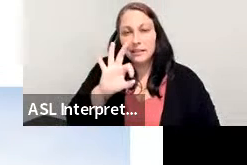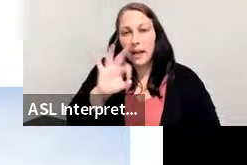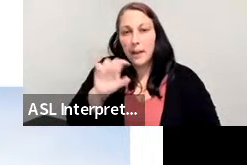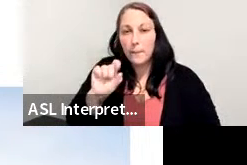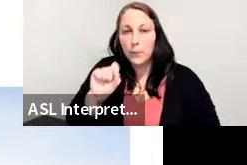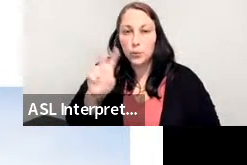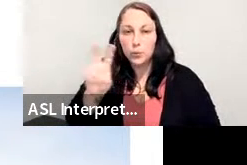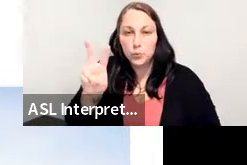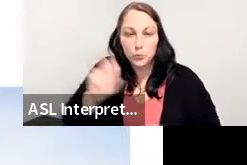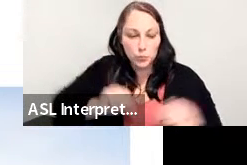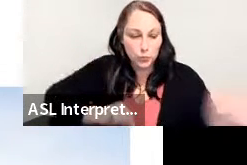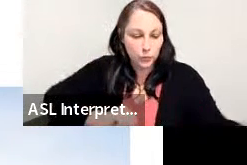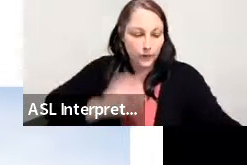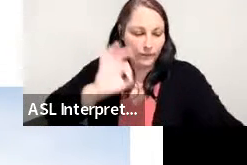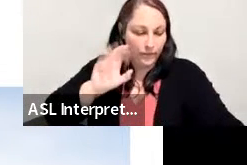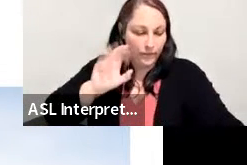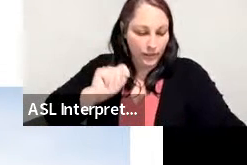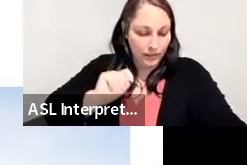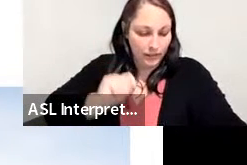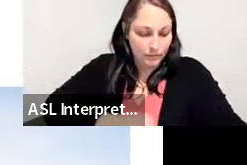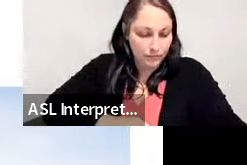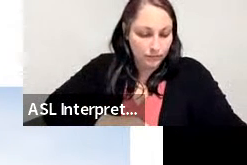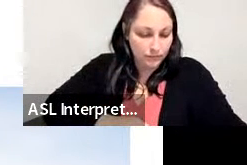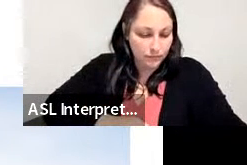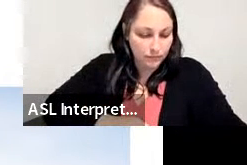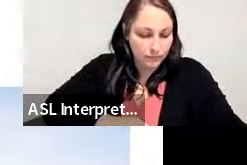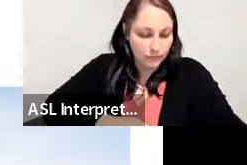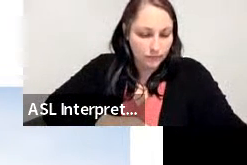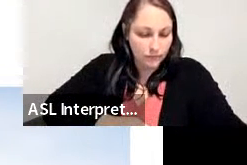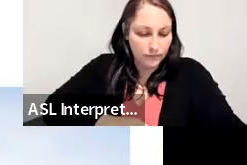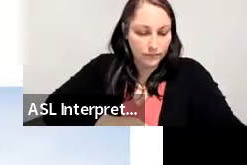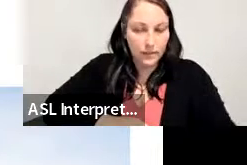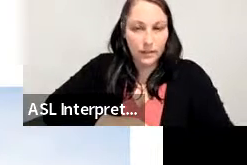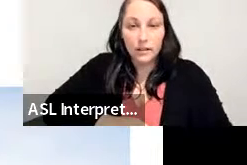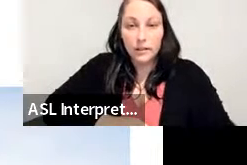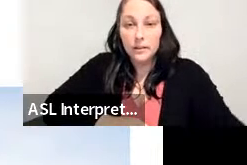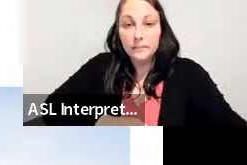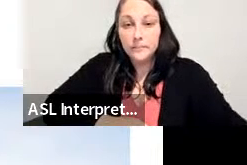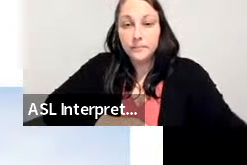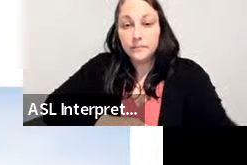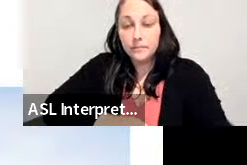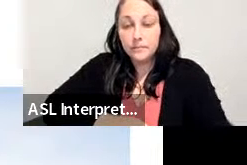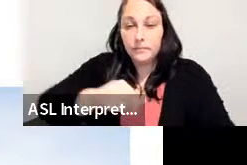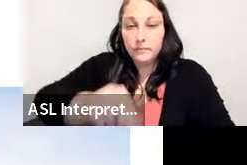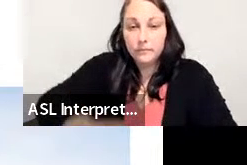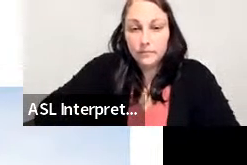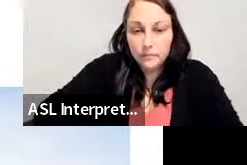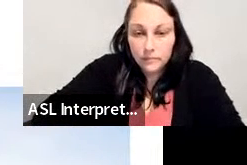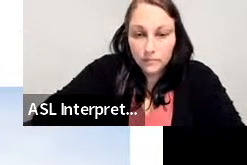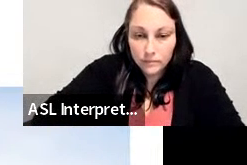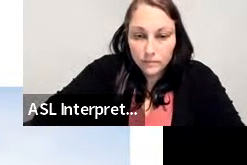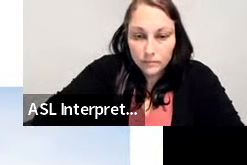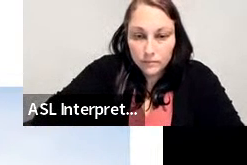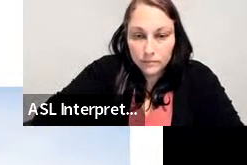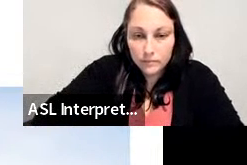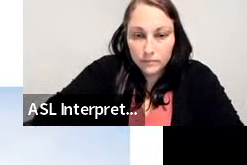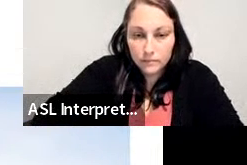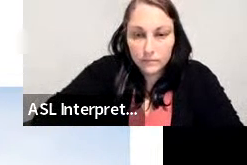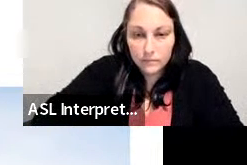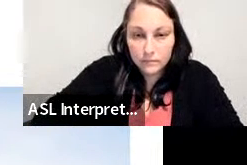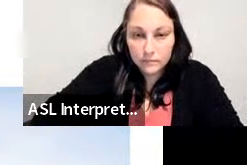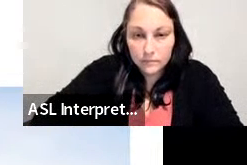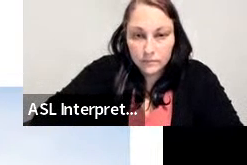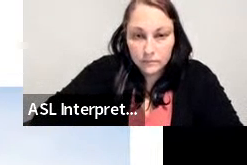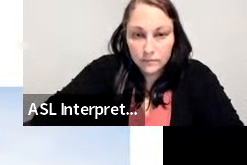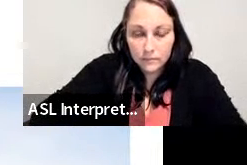And what is the, I was looking at the plan, I see, so you planned, I forget the total